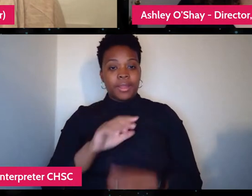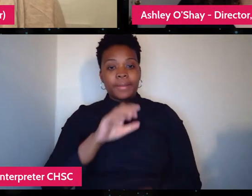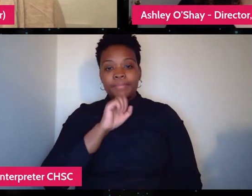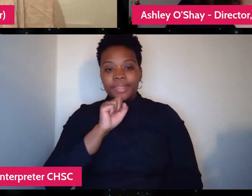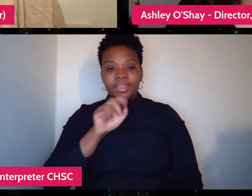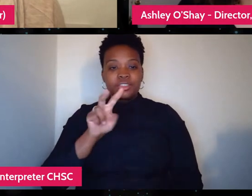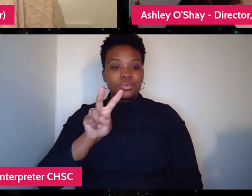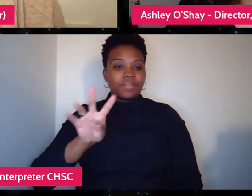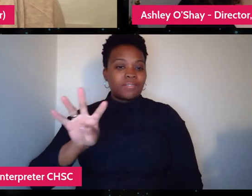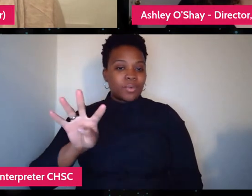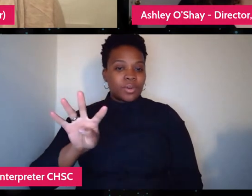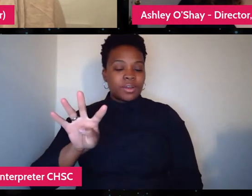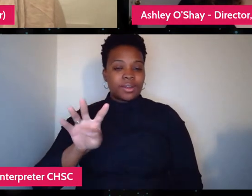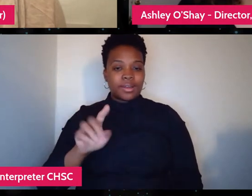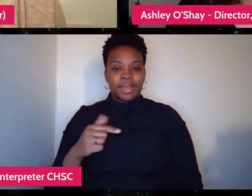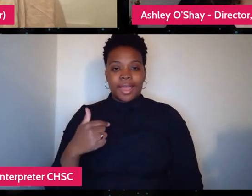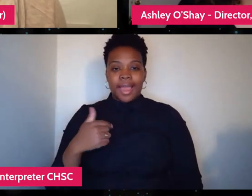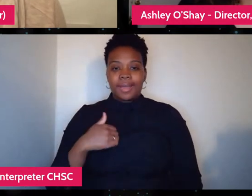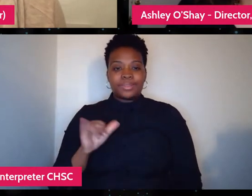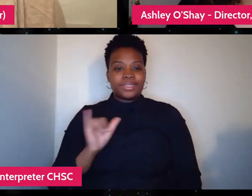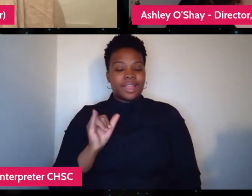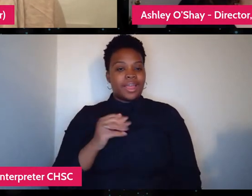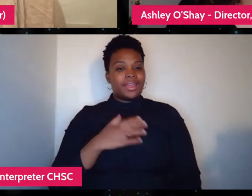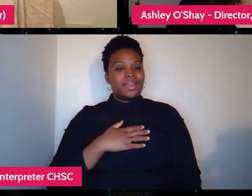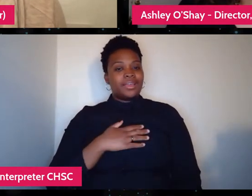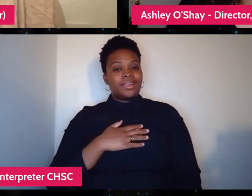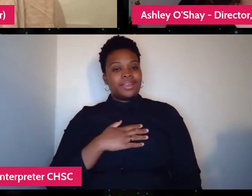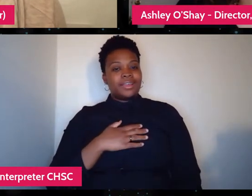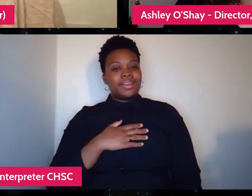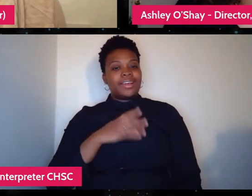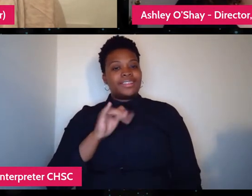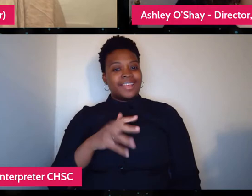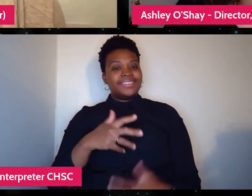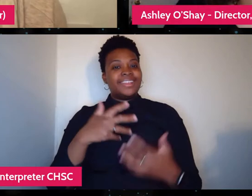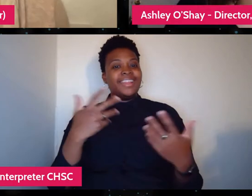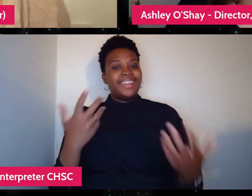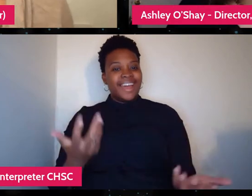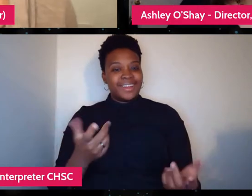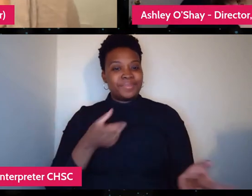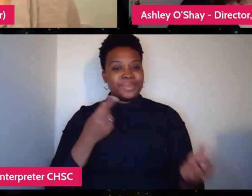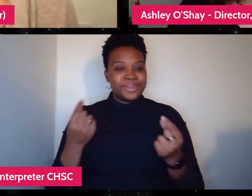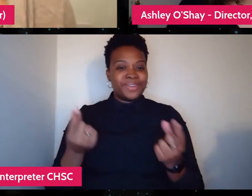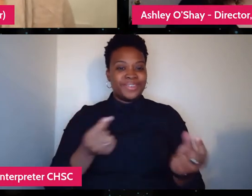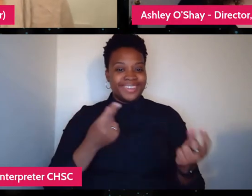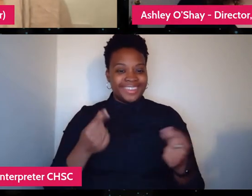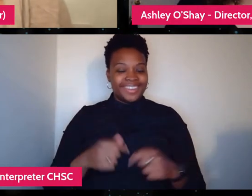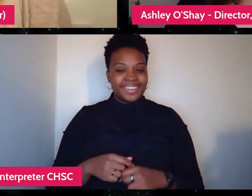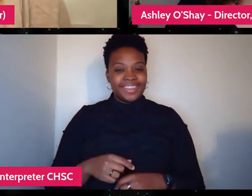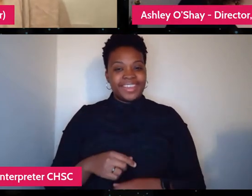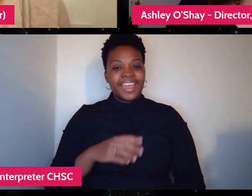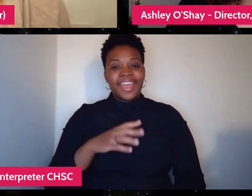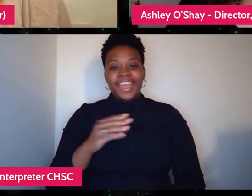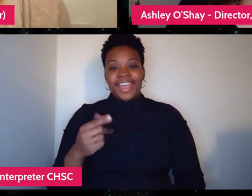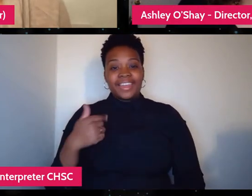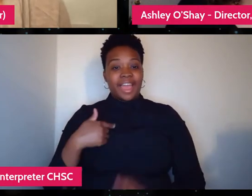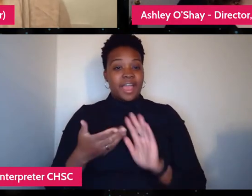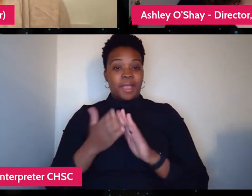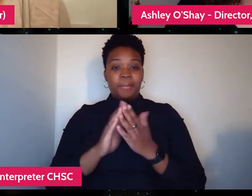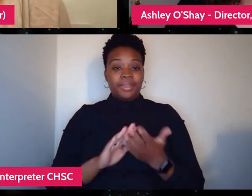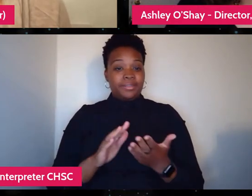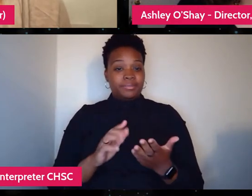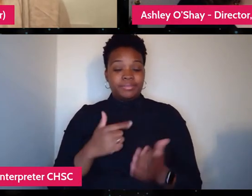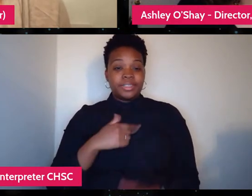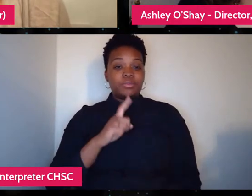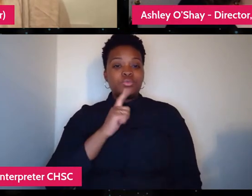old. And I was just like, that's a lot to be doing. And I was